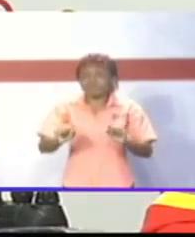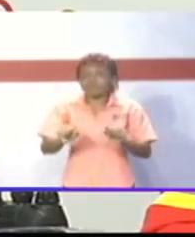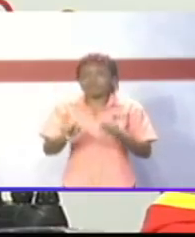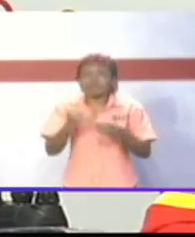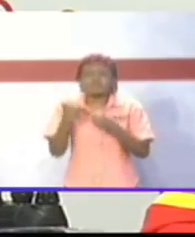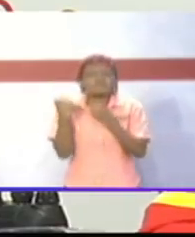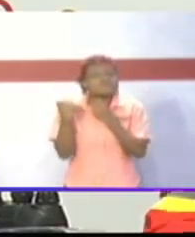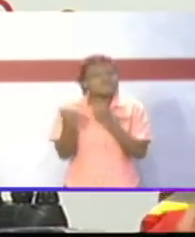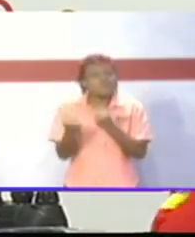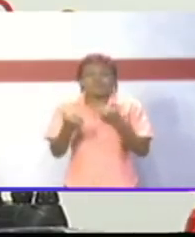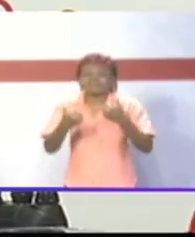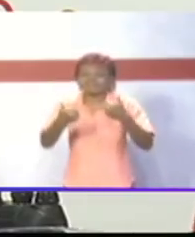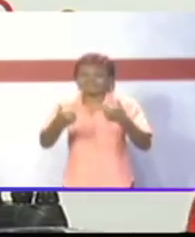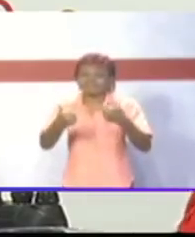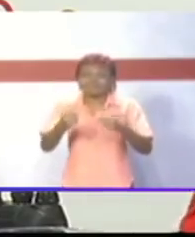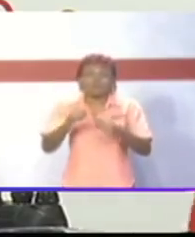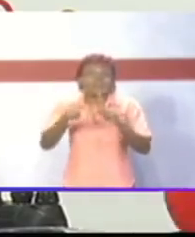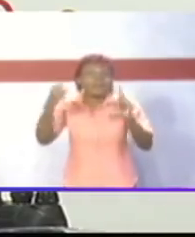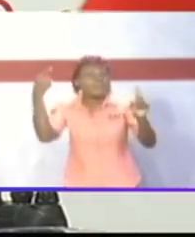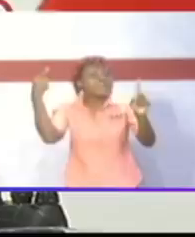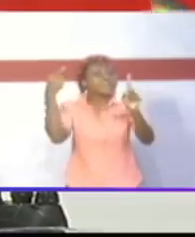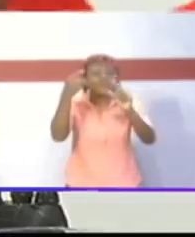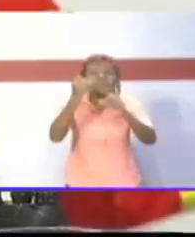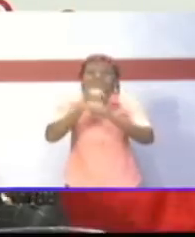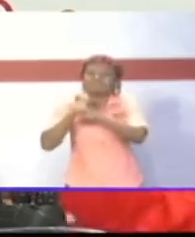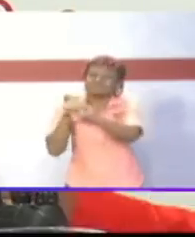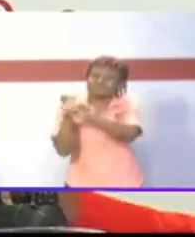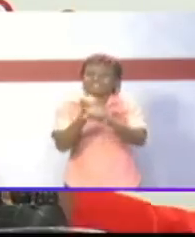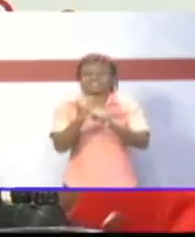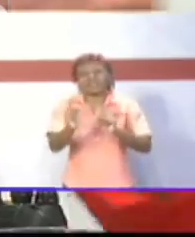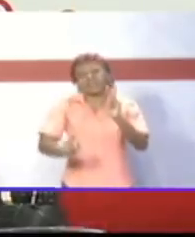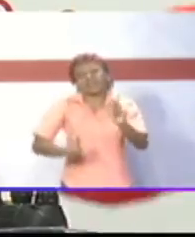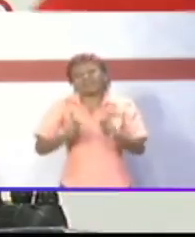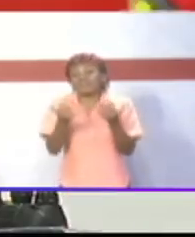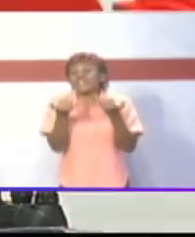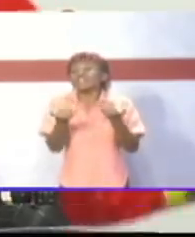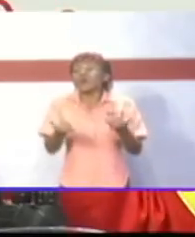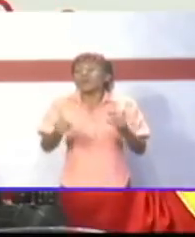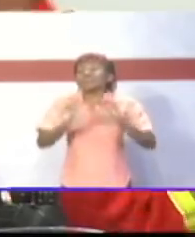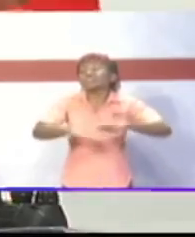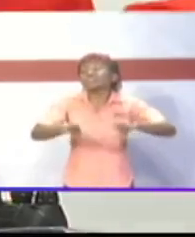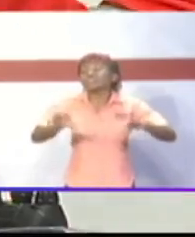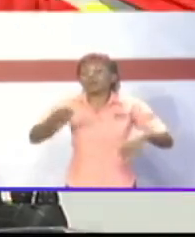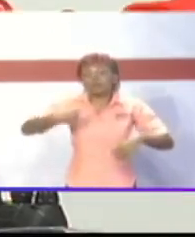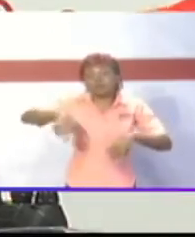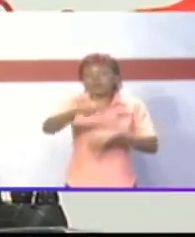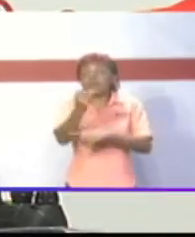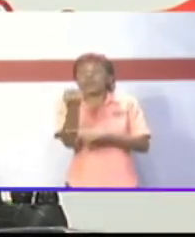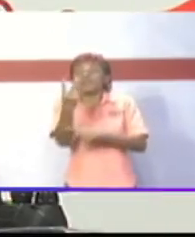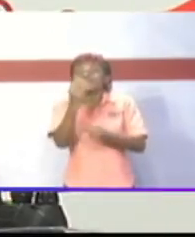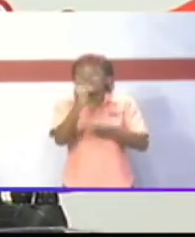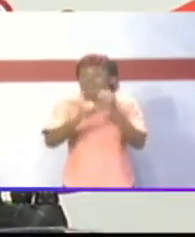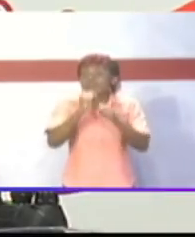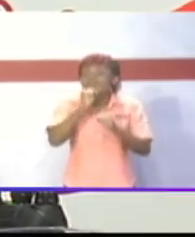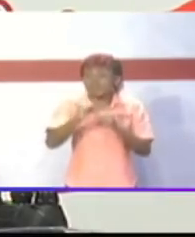vaccinated. So what you want is a herd, the rest of us that makes up the herd, which is